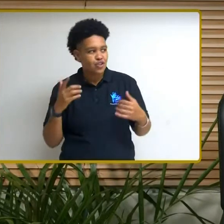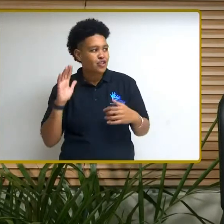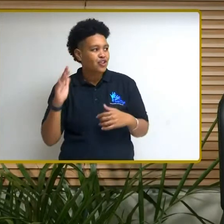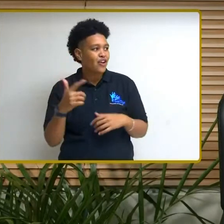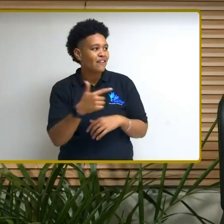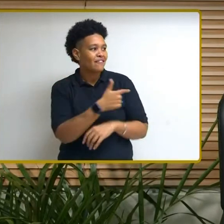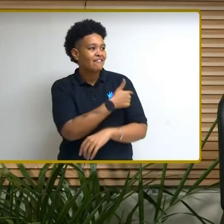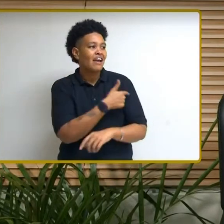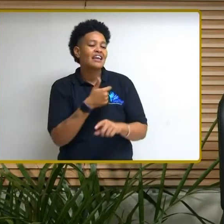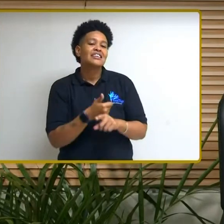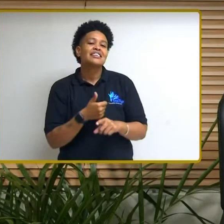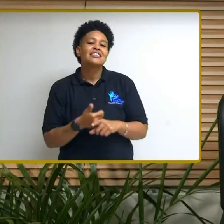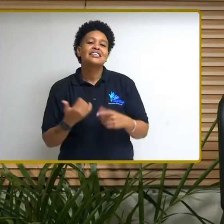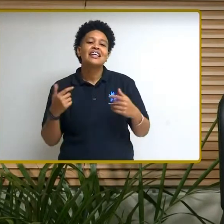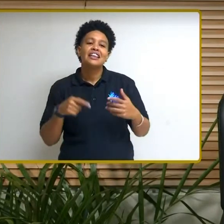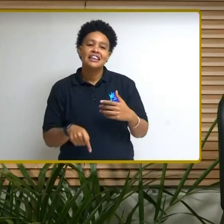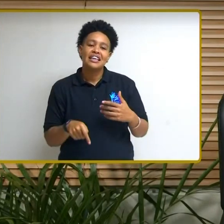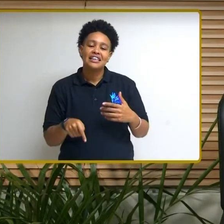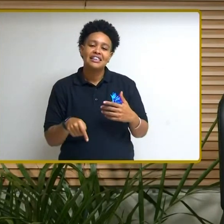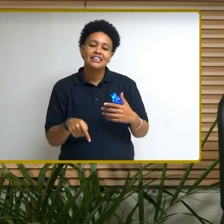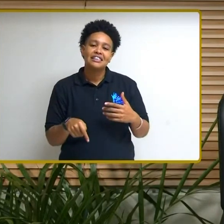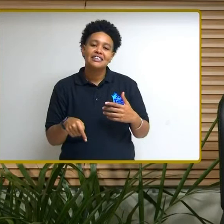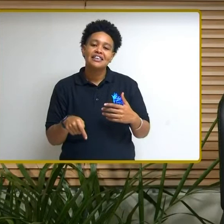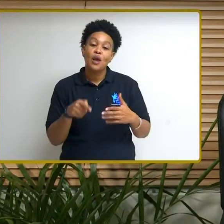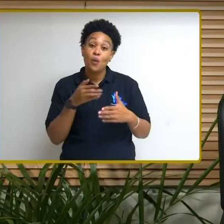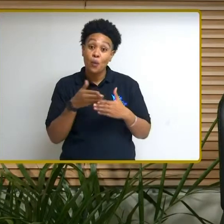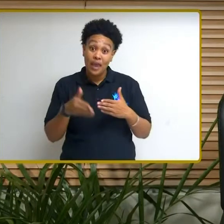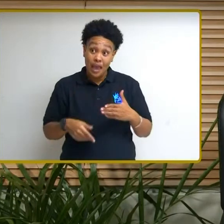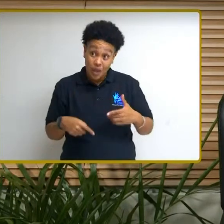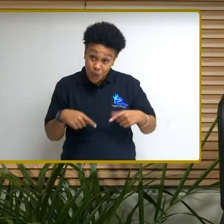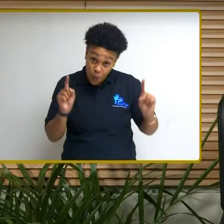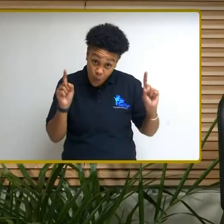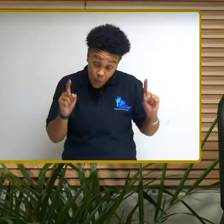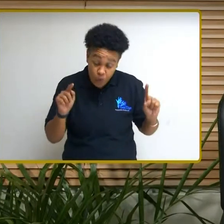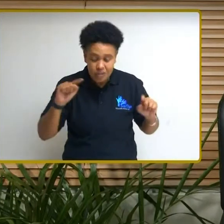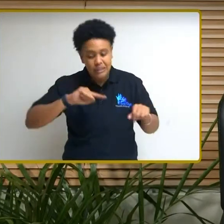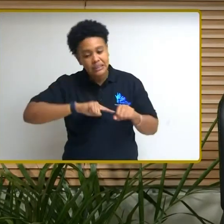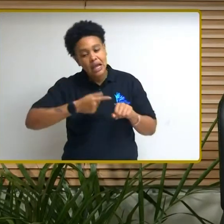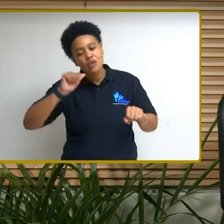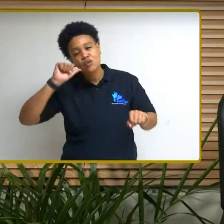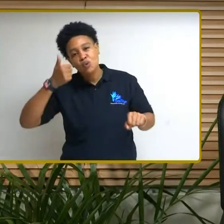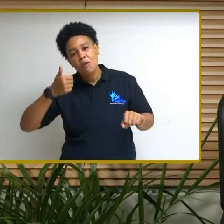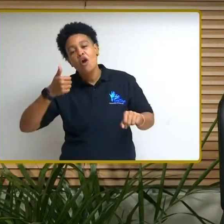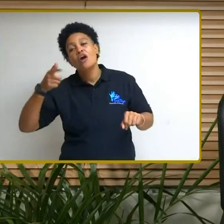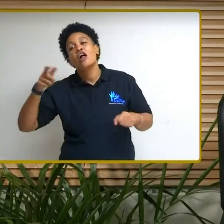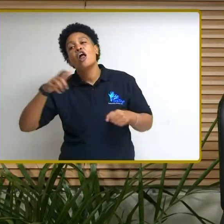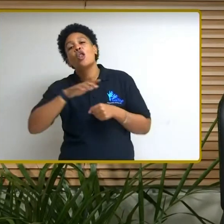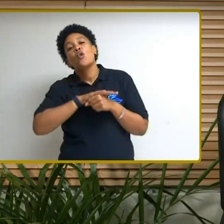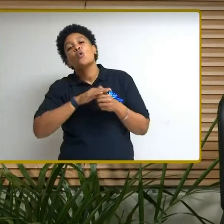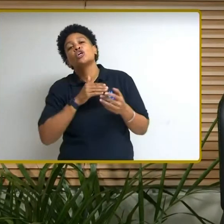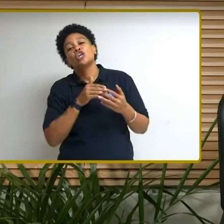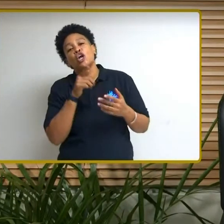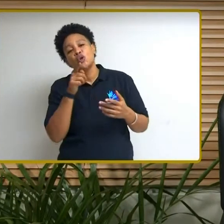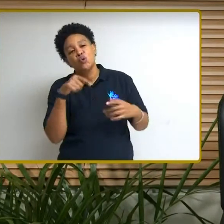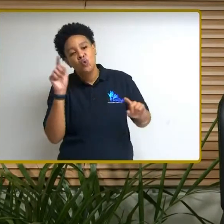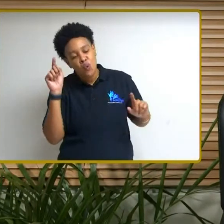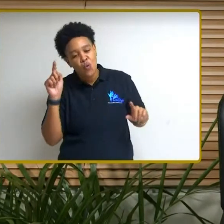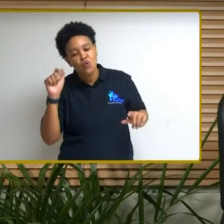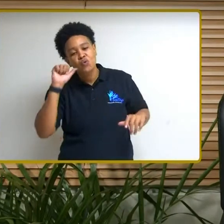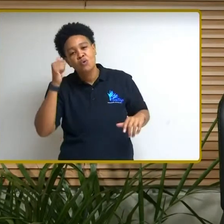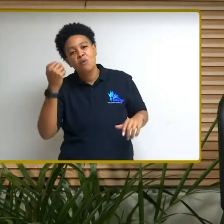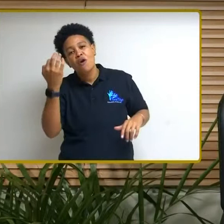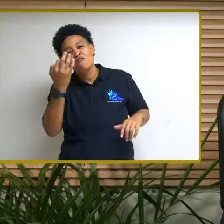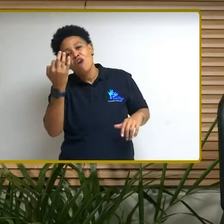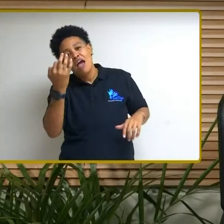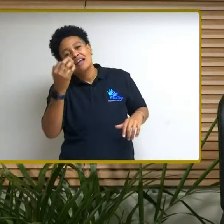your vaccine this weekend, starting tomorrow, at a site near you. Tomorrow,